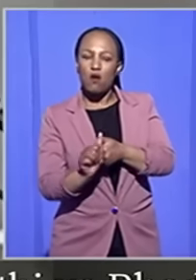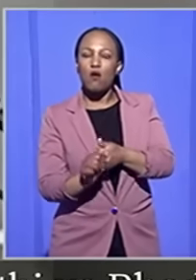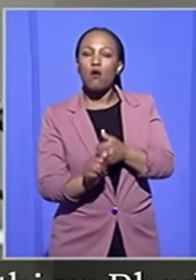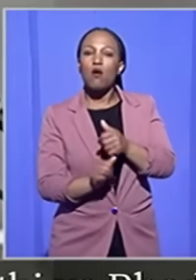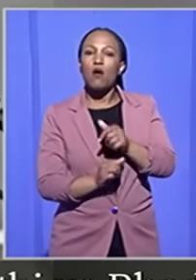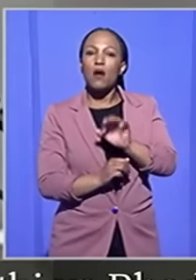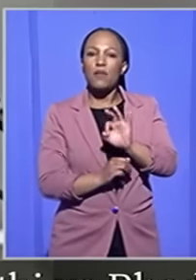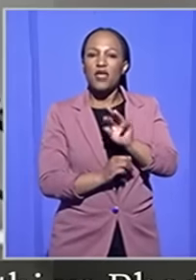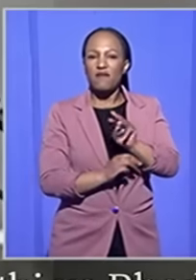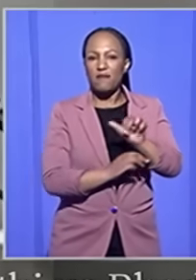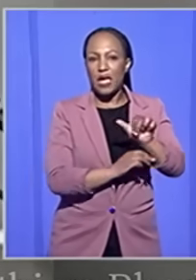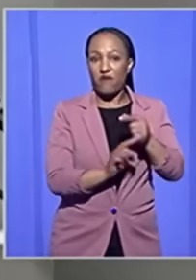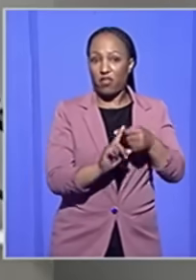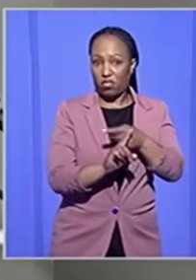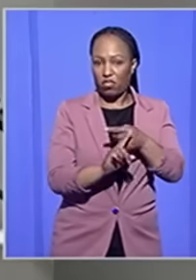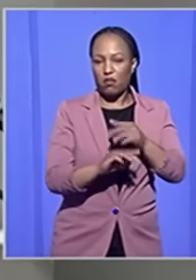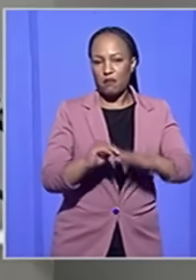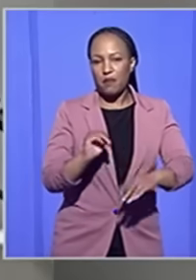governance regulations.